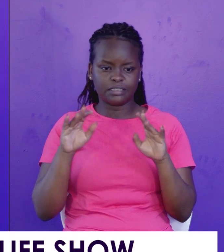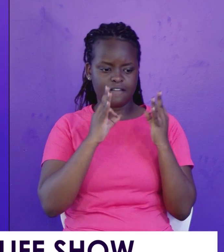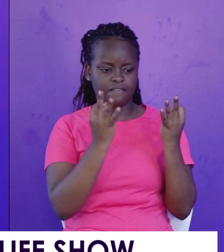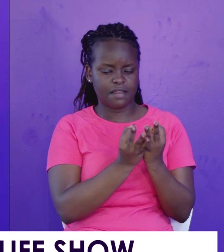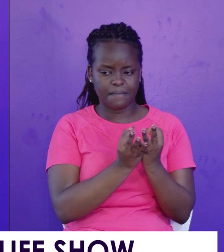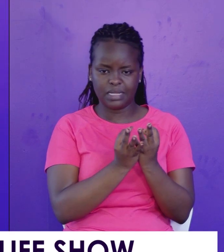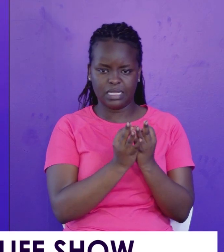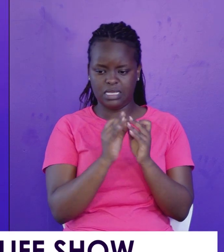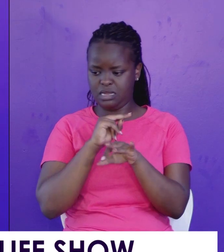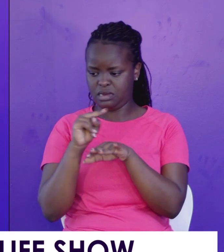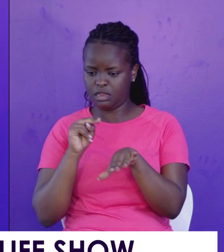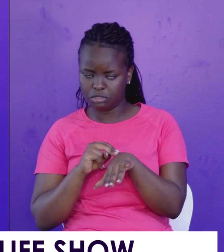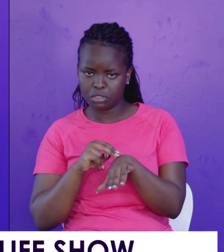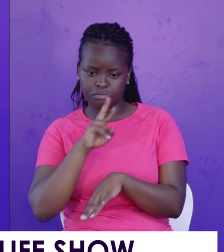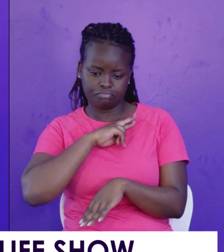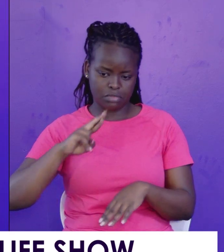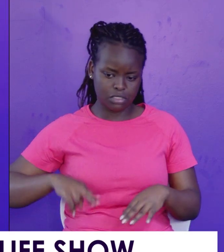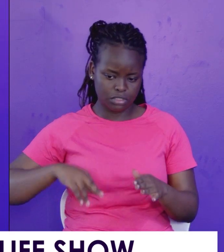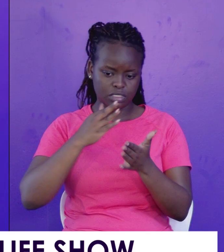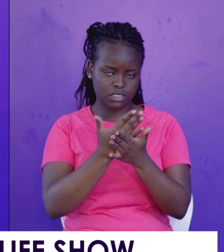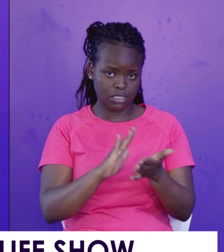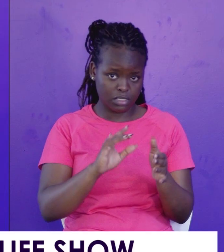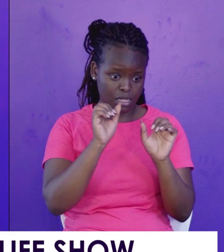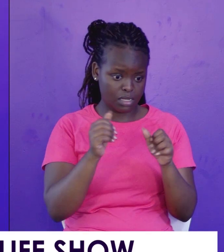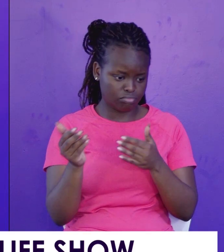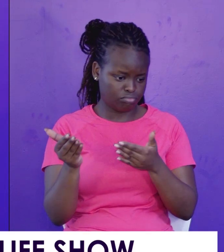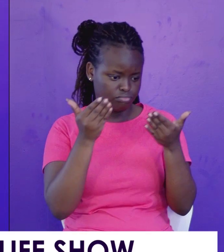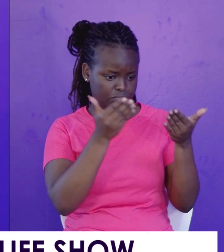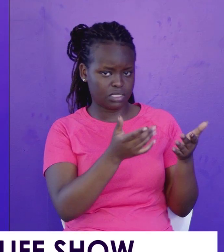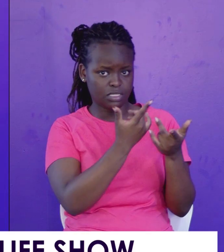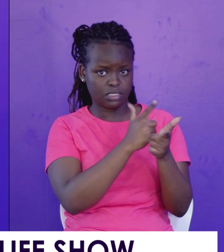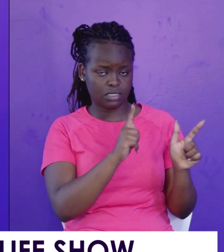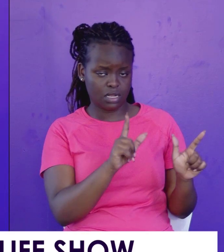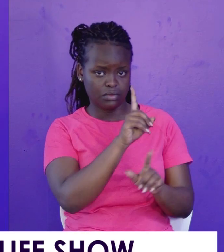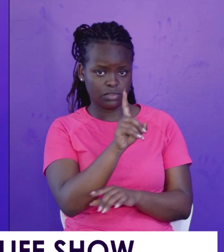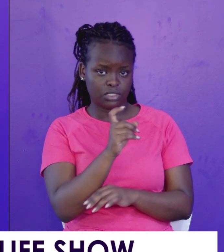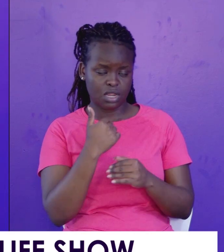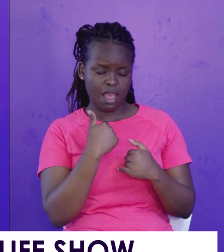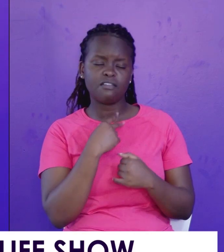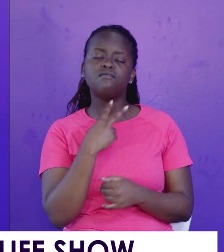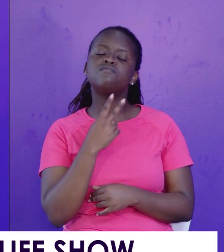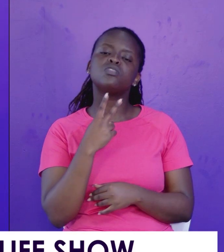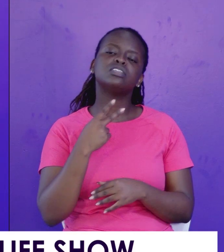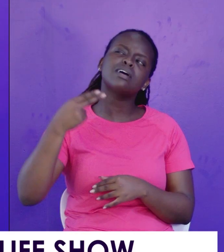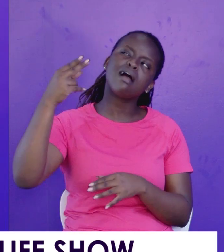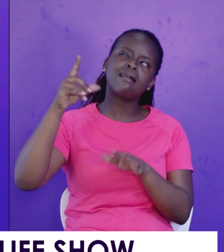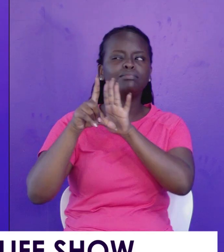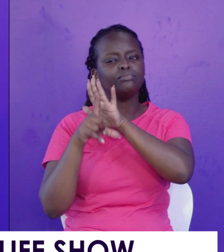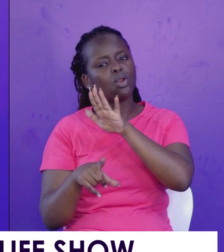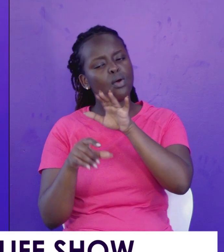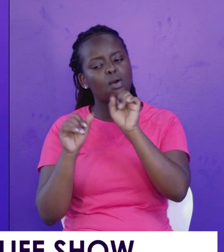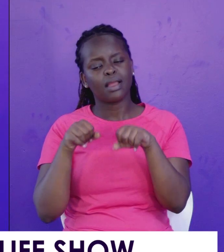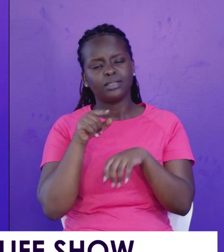sector, can you bring this in the language? Is there tonation? Can you